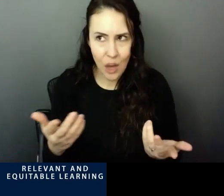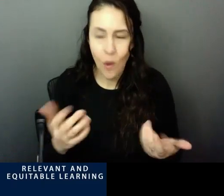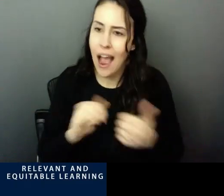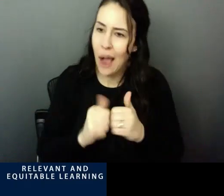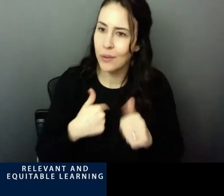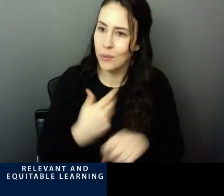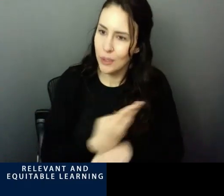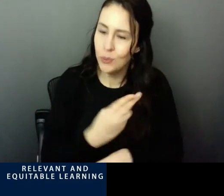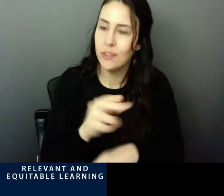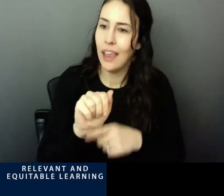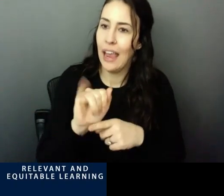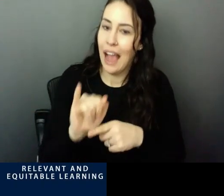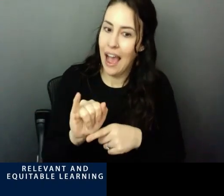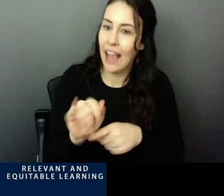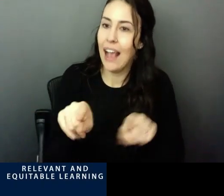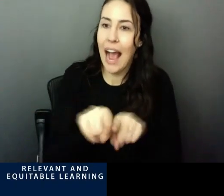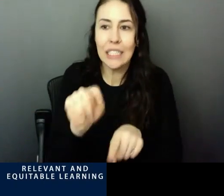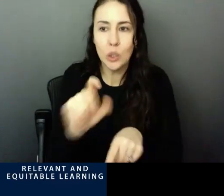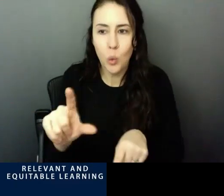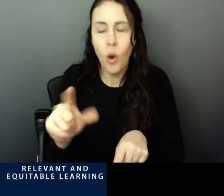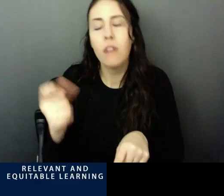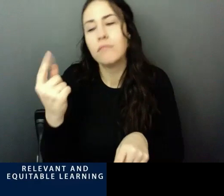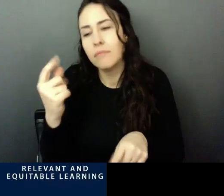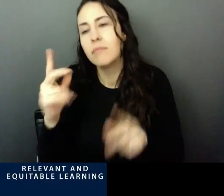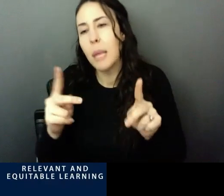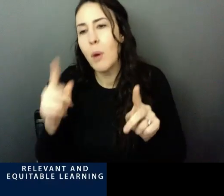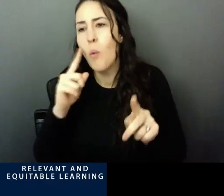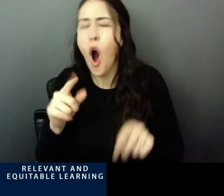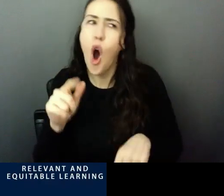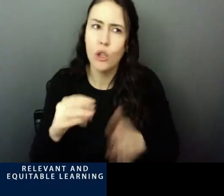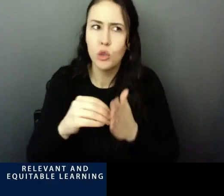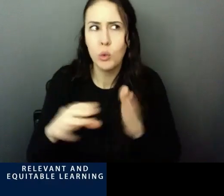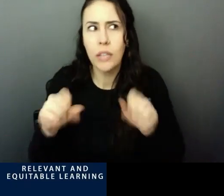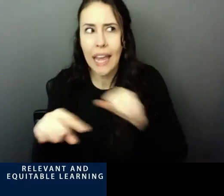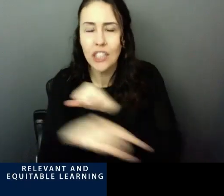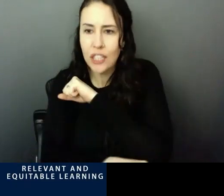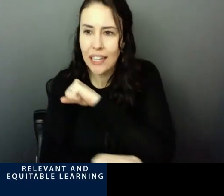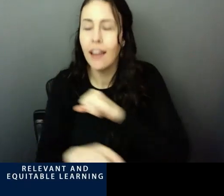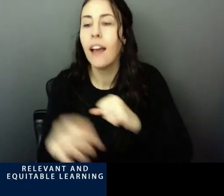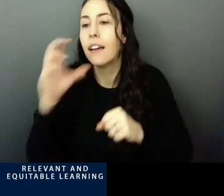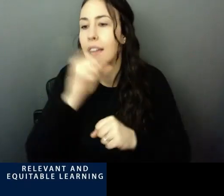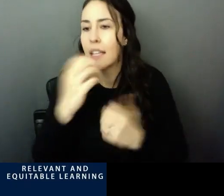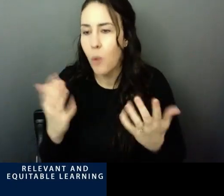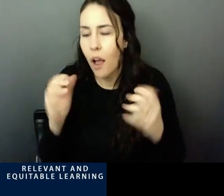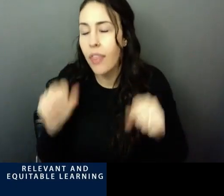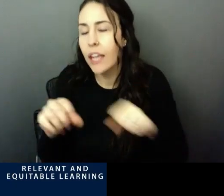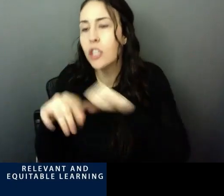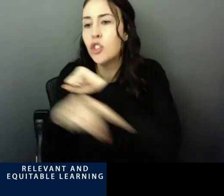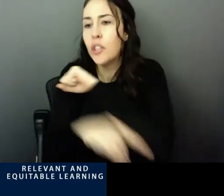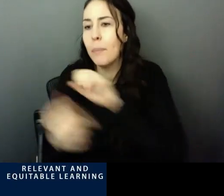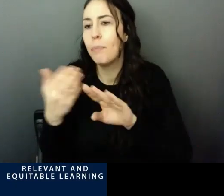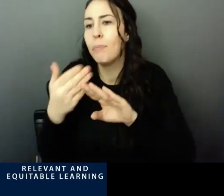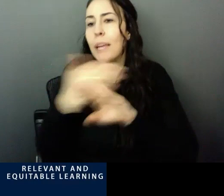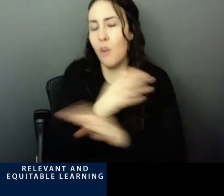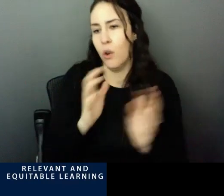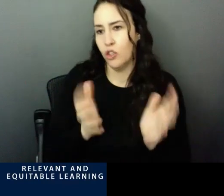a tool? And I know individuals are going to be like, well, students could cheat. Well, guess what? They could cheat before ChatGPT too. So I think that's something that we